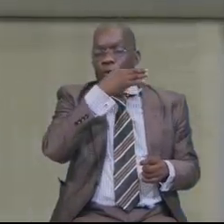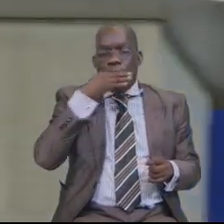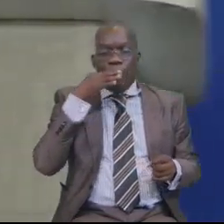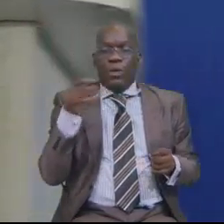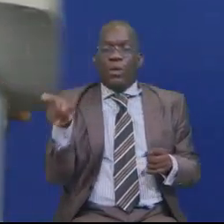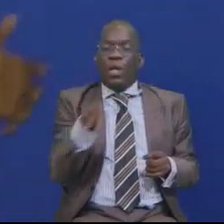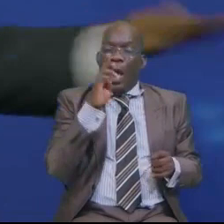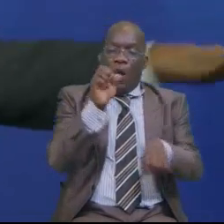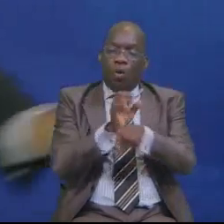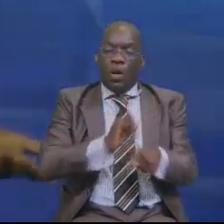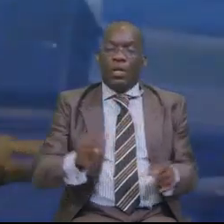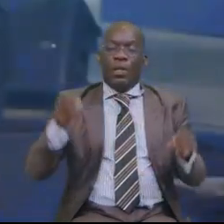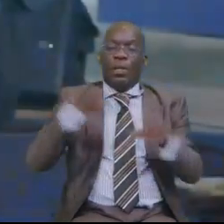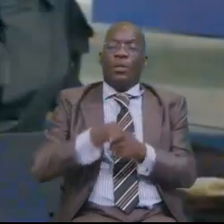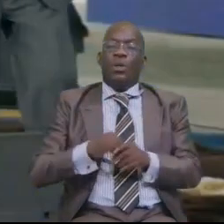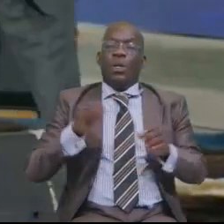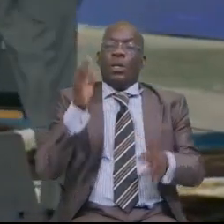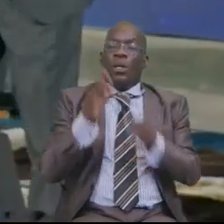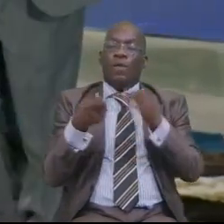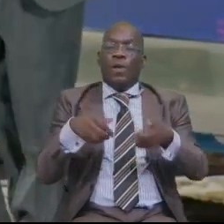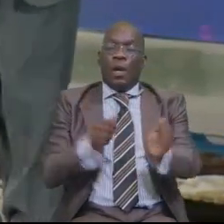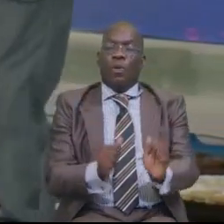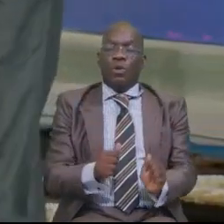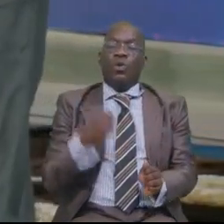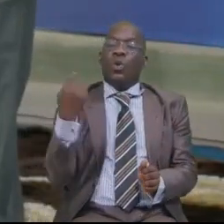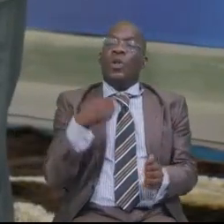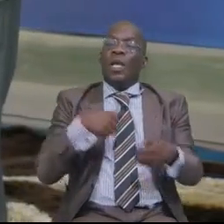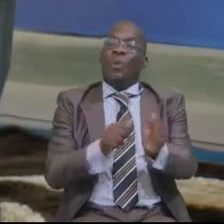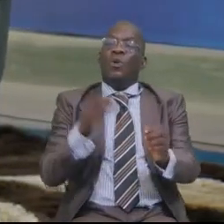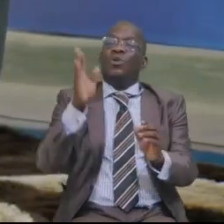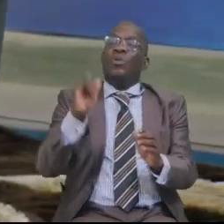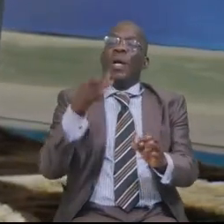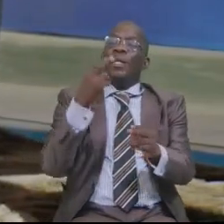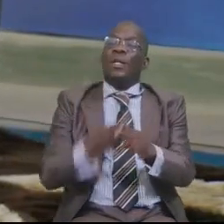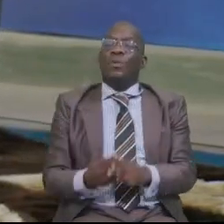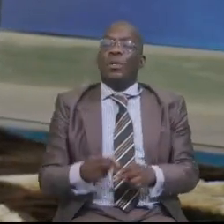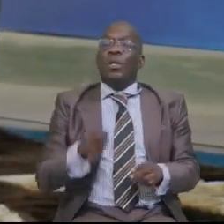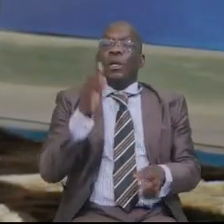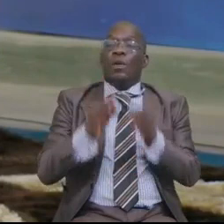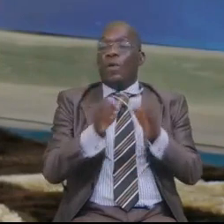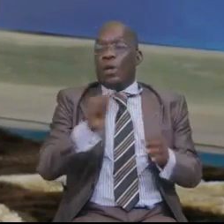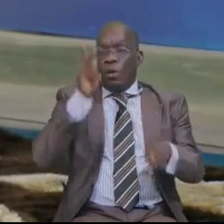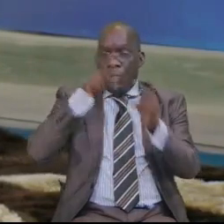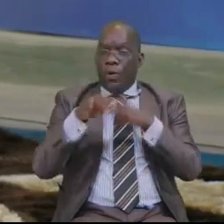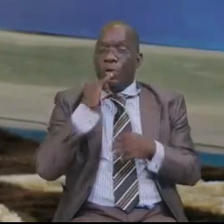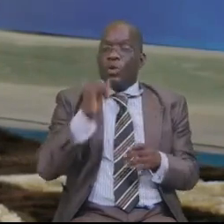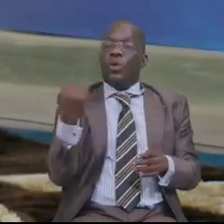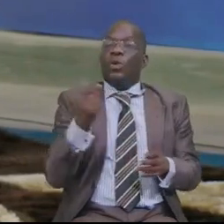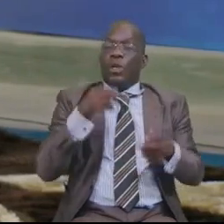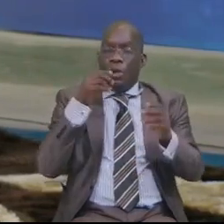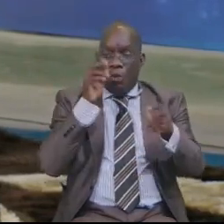If the apostle is only an apostle by name, if the prophet is only prophet by name, if